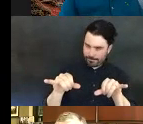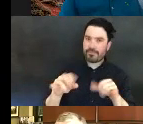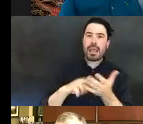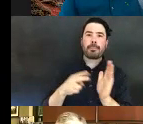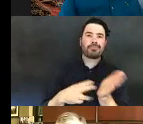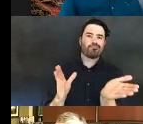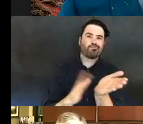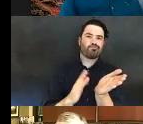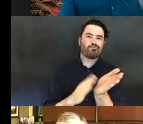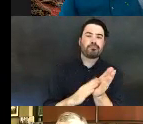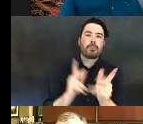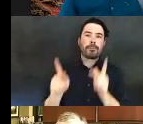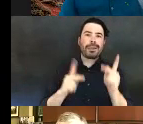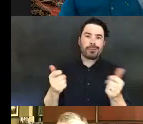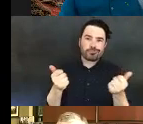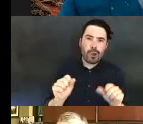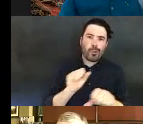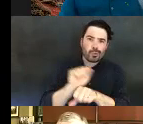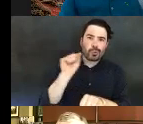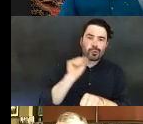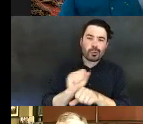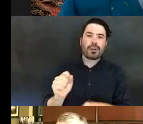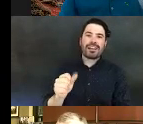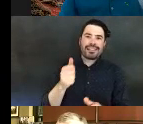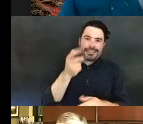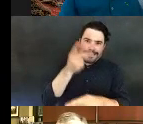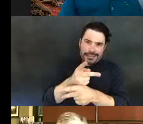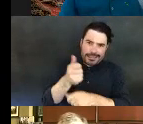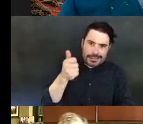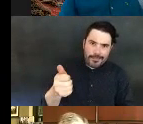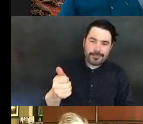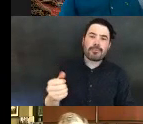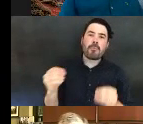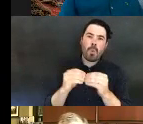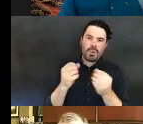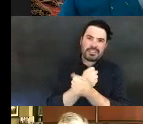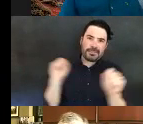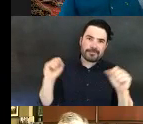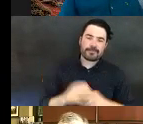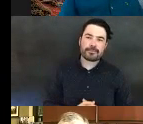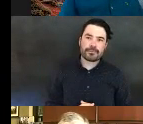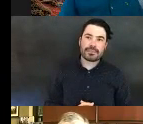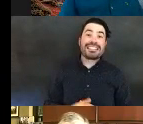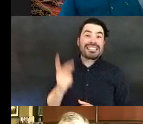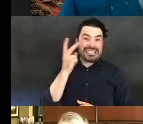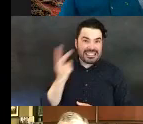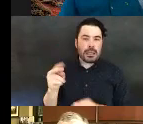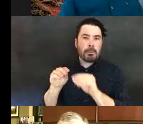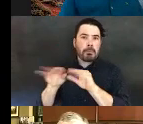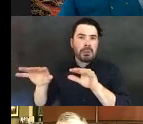that people are taking to keep themselves and others safe. We are seeing sporadic outbreaks, and there have been some